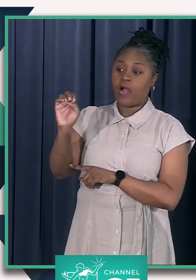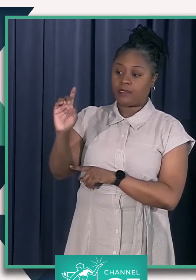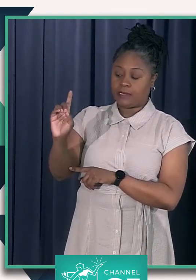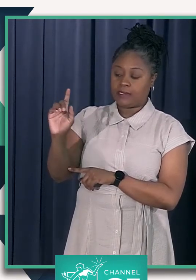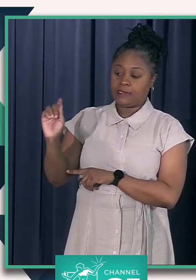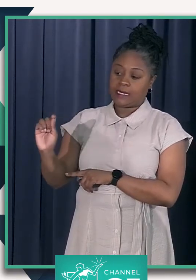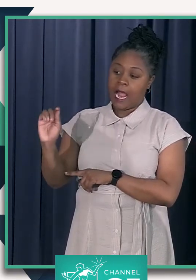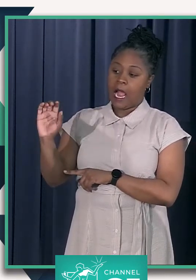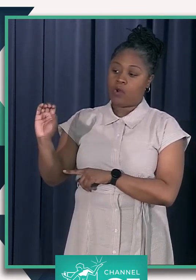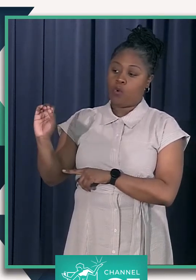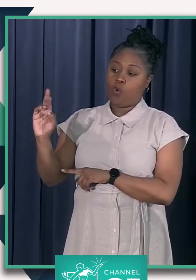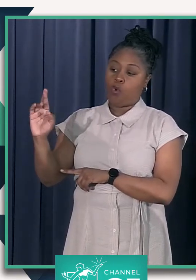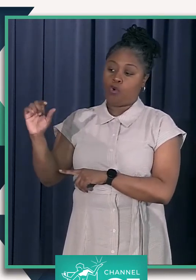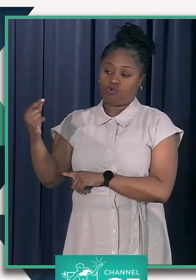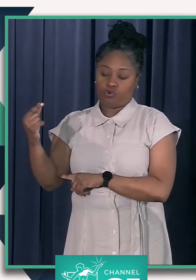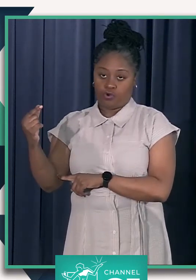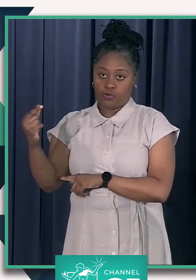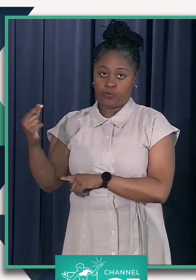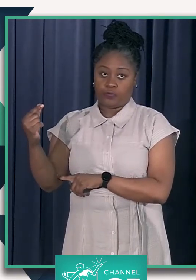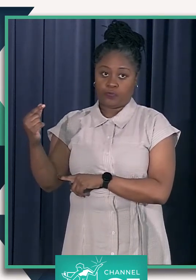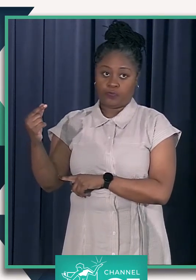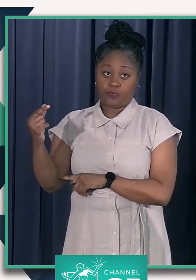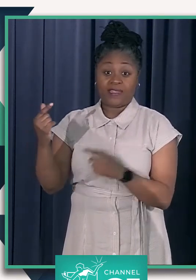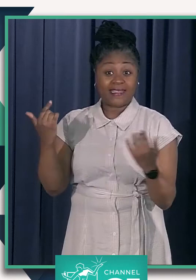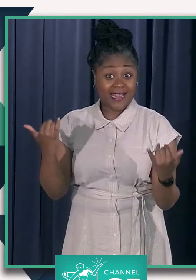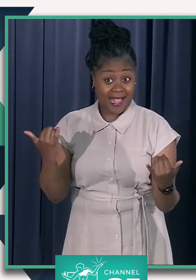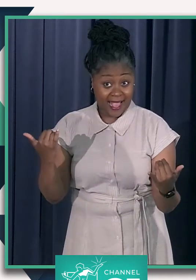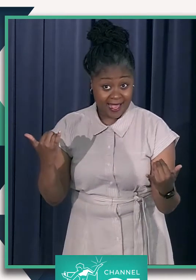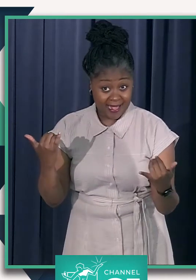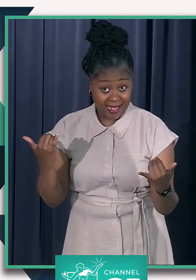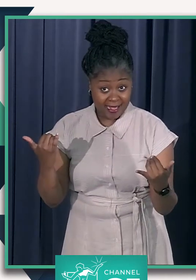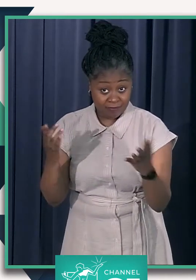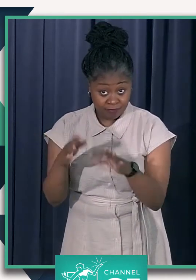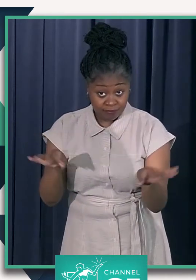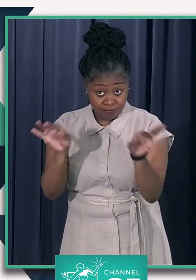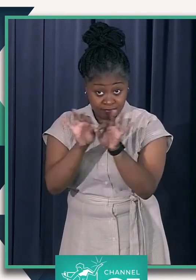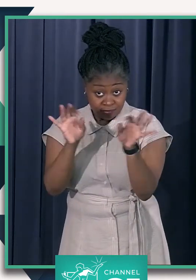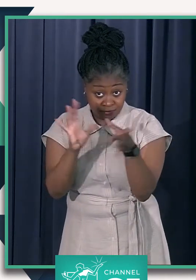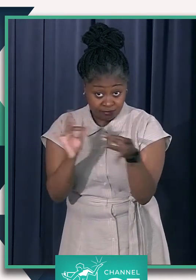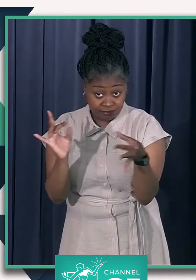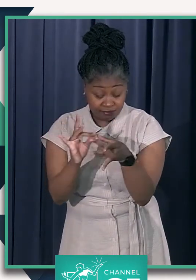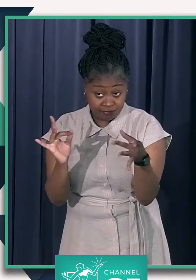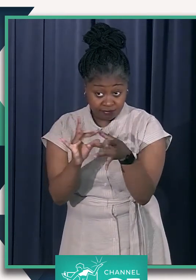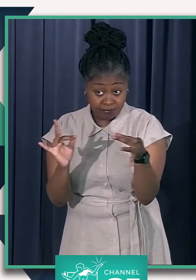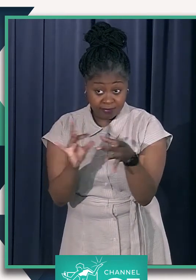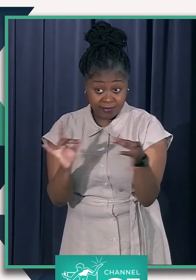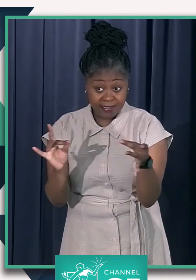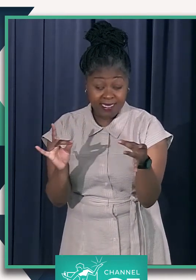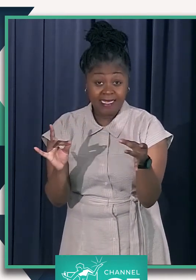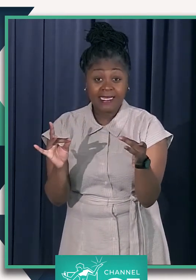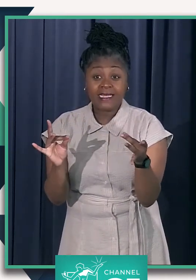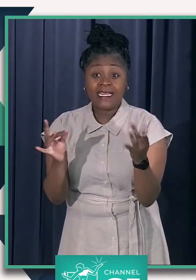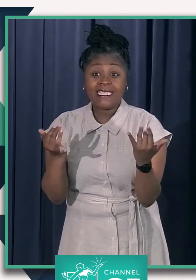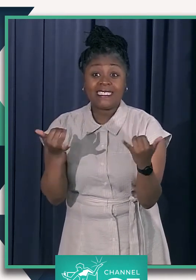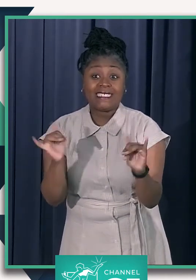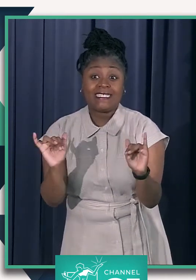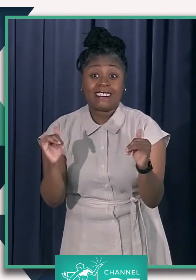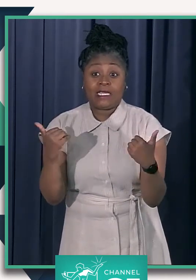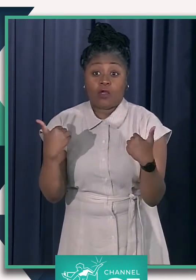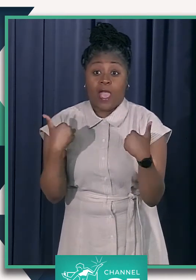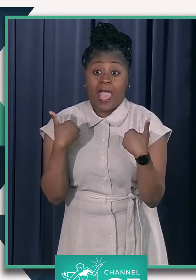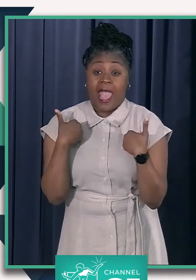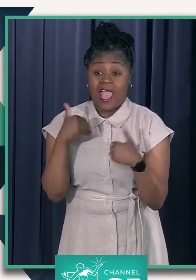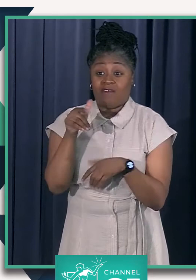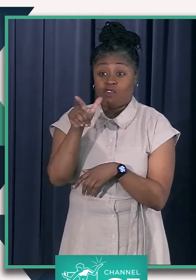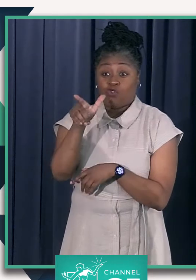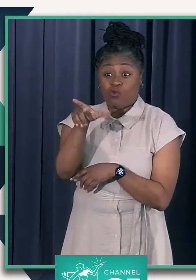DetroitHousingForTheFutureFund.org. Now, here's the main message. We still have $27 more million